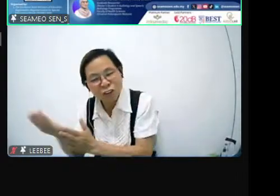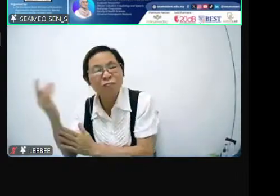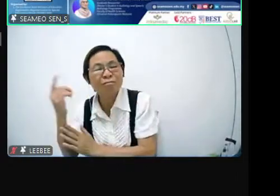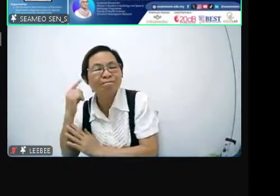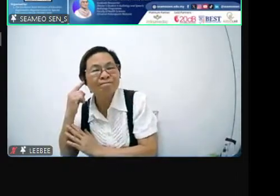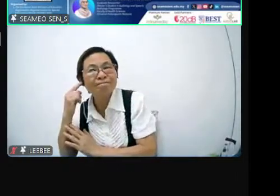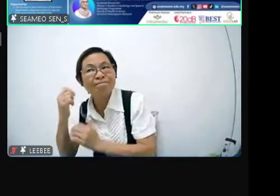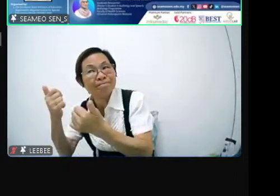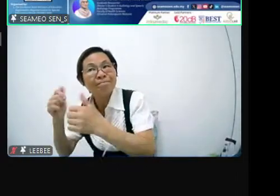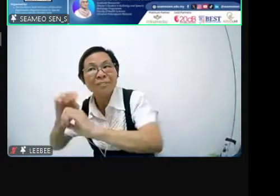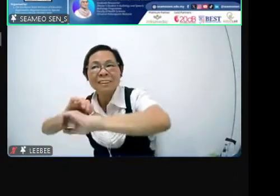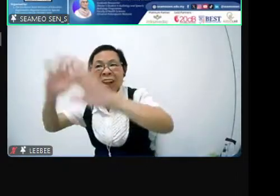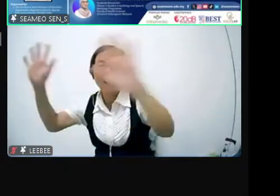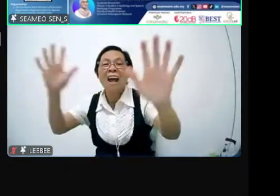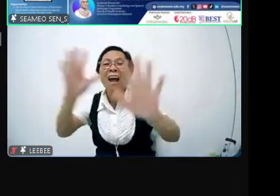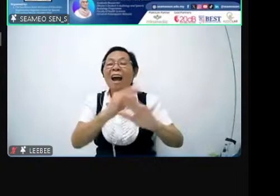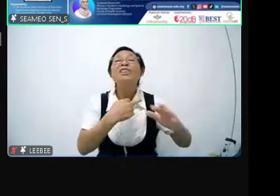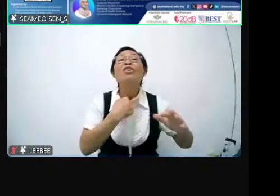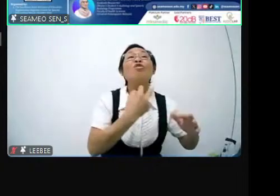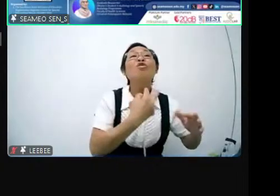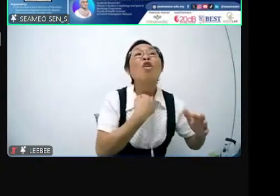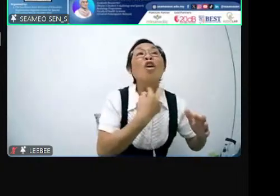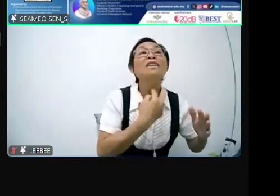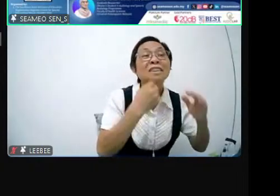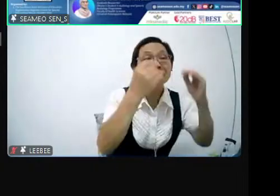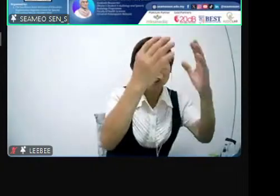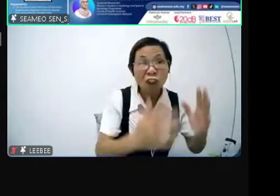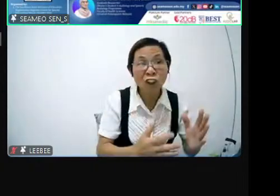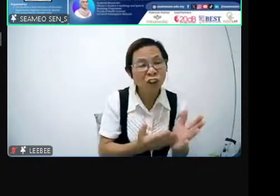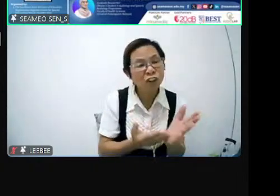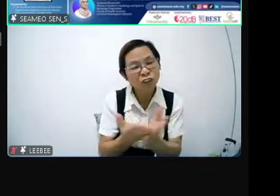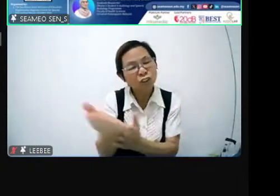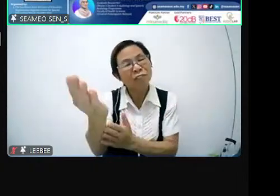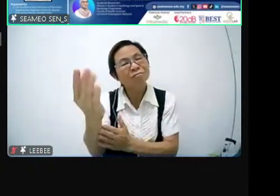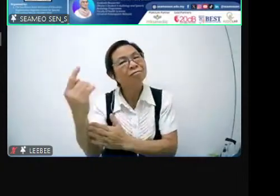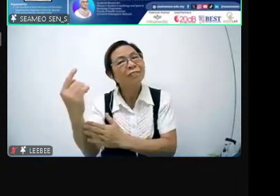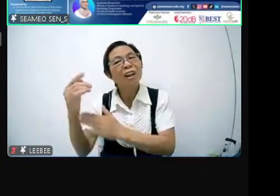okay, but the sound of the teachers is directly to the students.